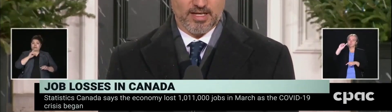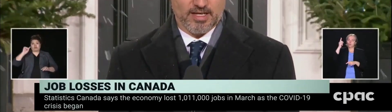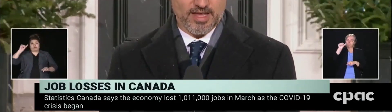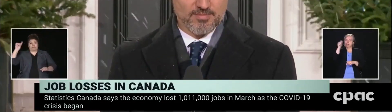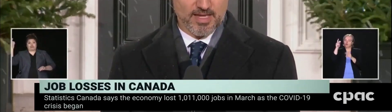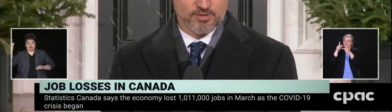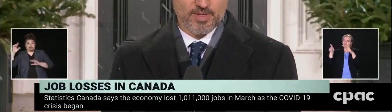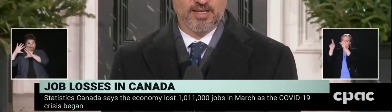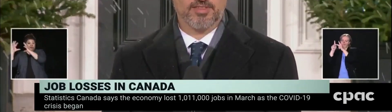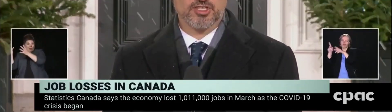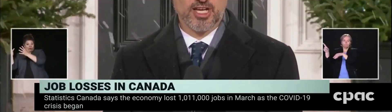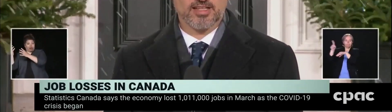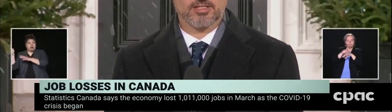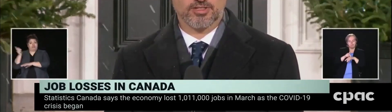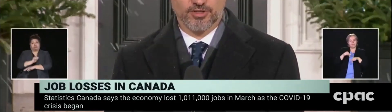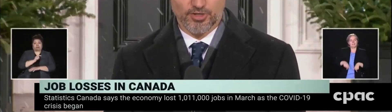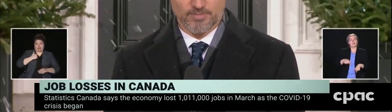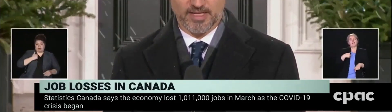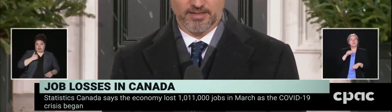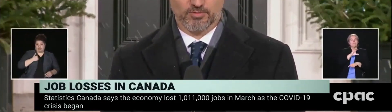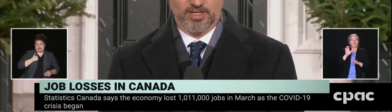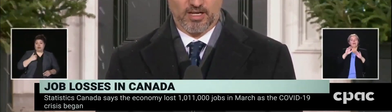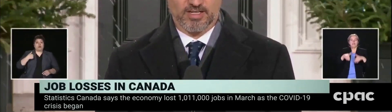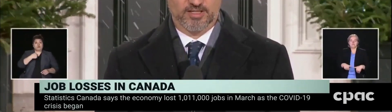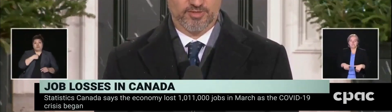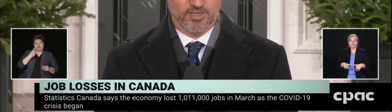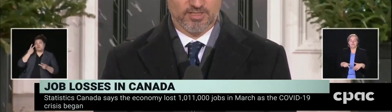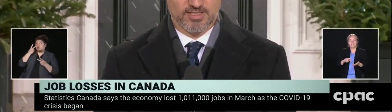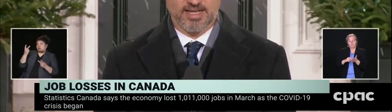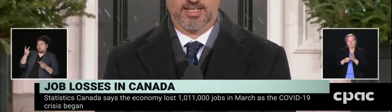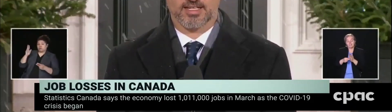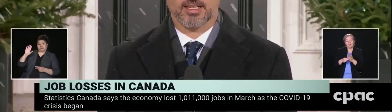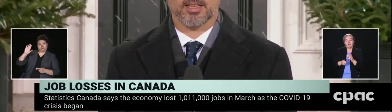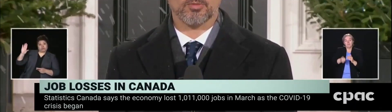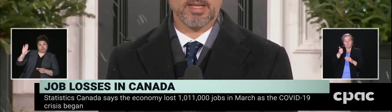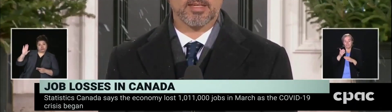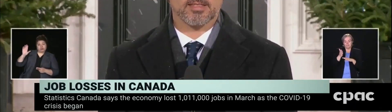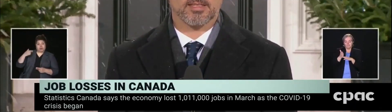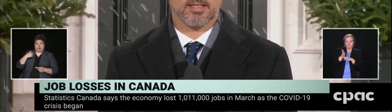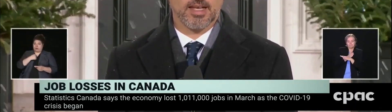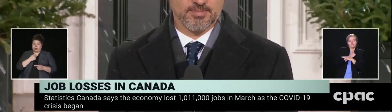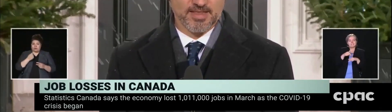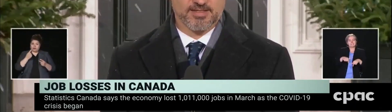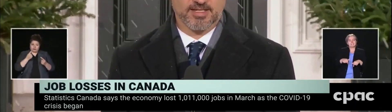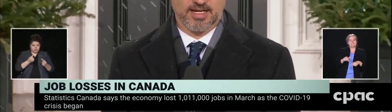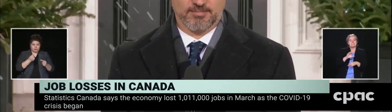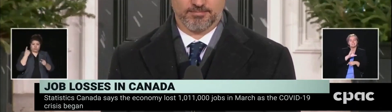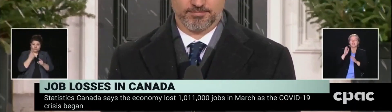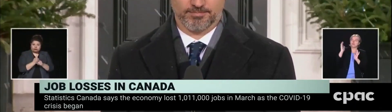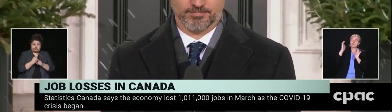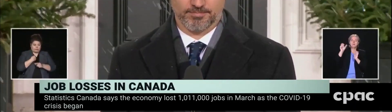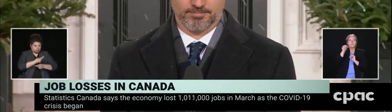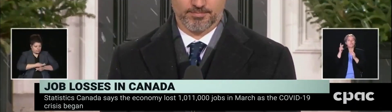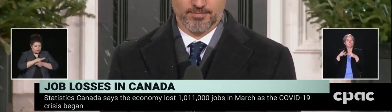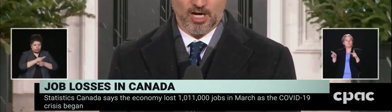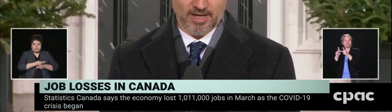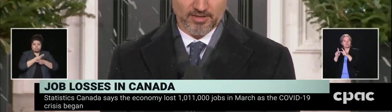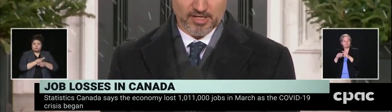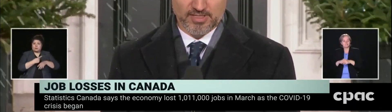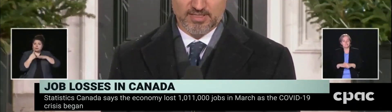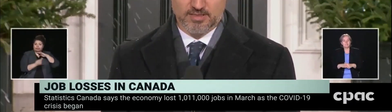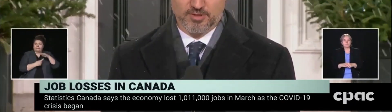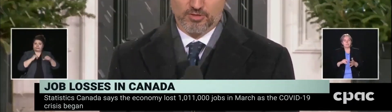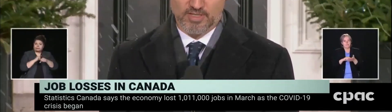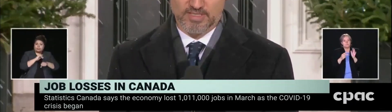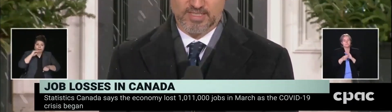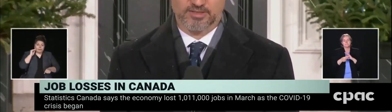outbreak. That means we have the chance to determine what our country looks like in the weeks and months to come. Our